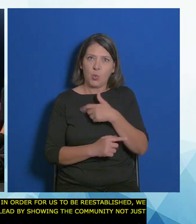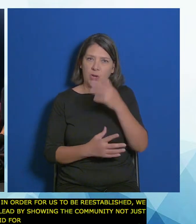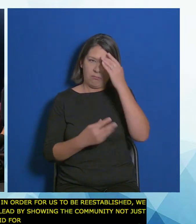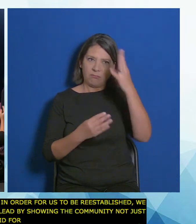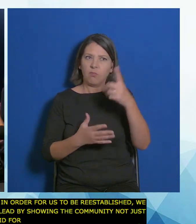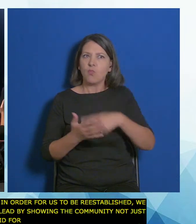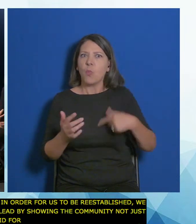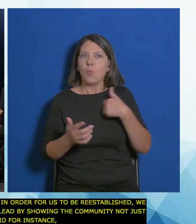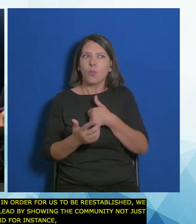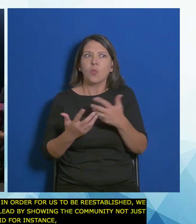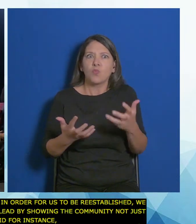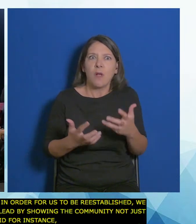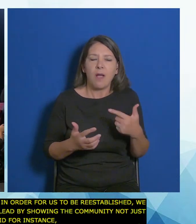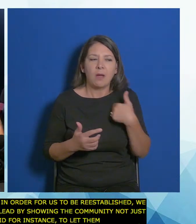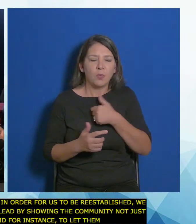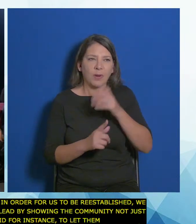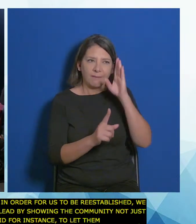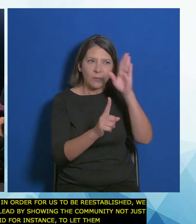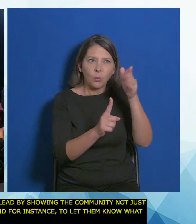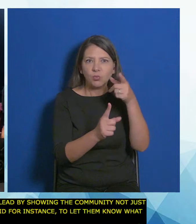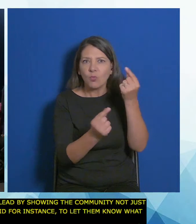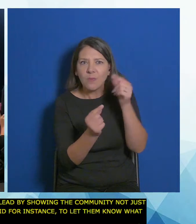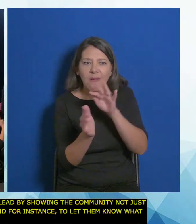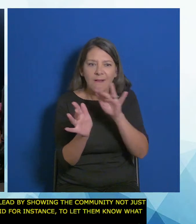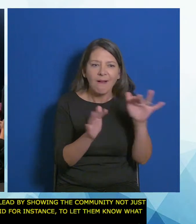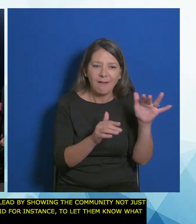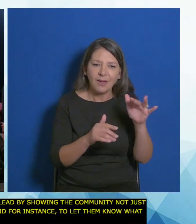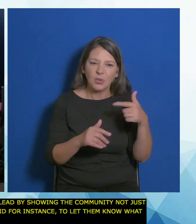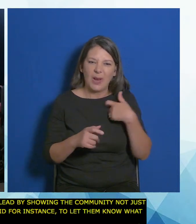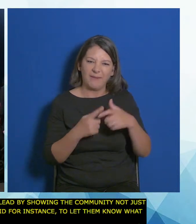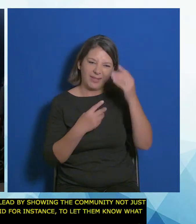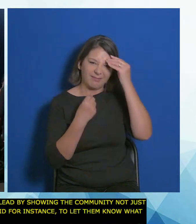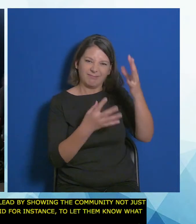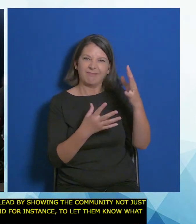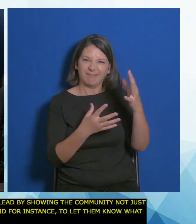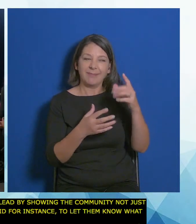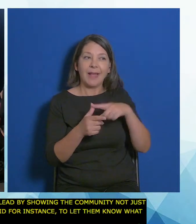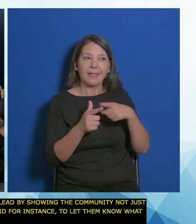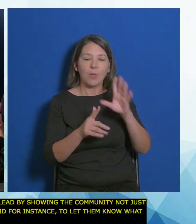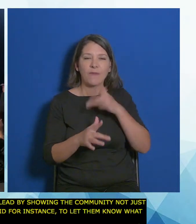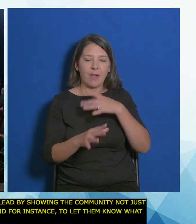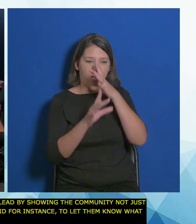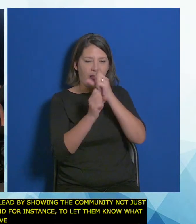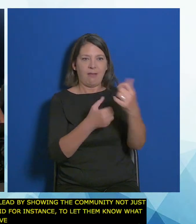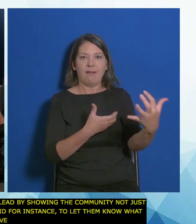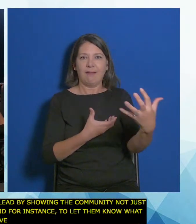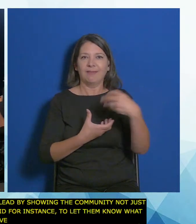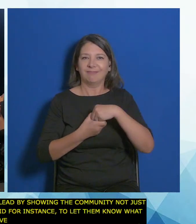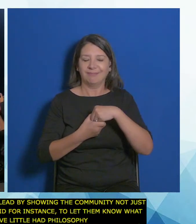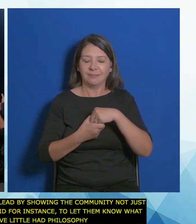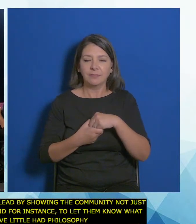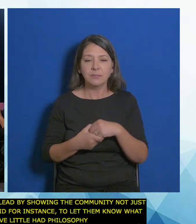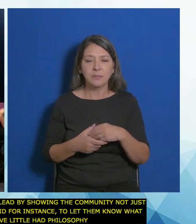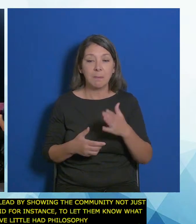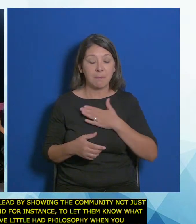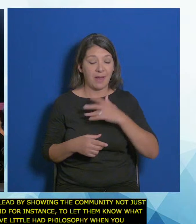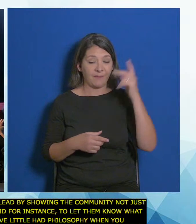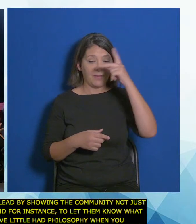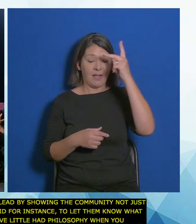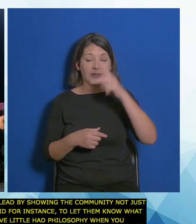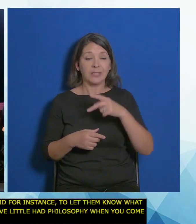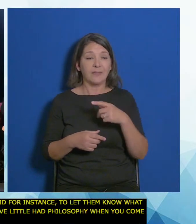to do and where we're wanting to go. So I've always had the philosophy of when you come over and take over a school, no one wants to go